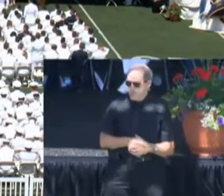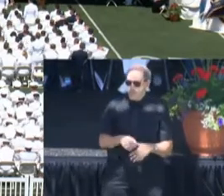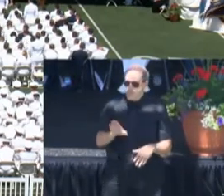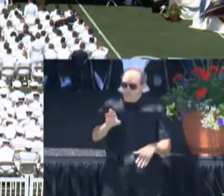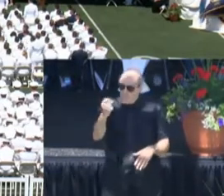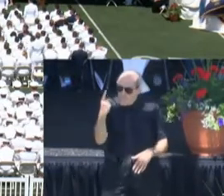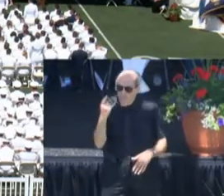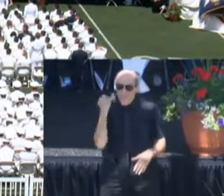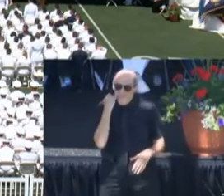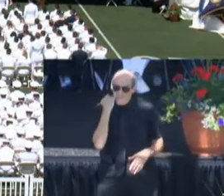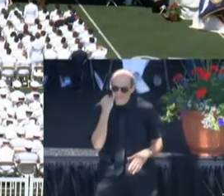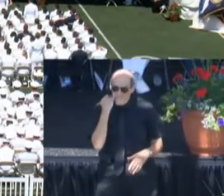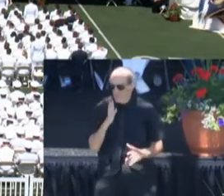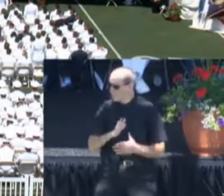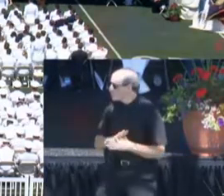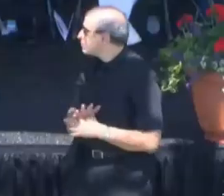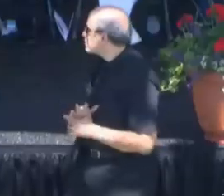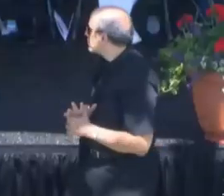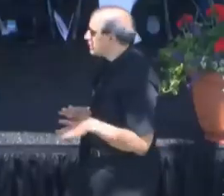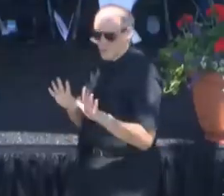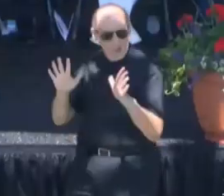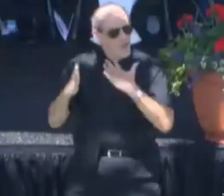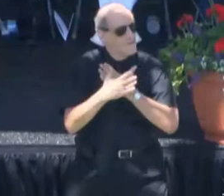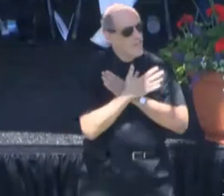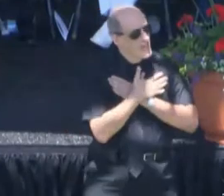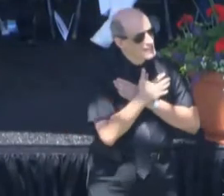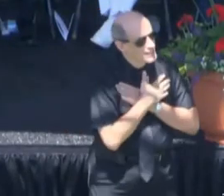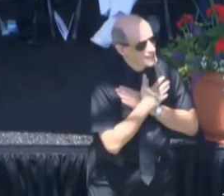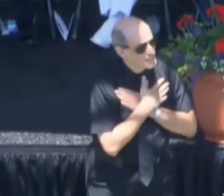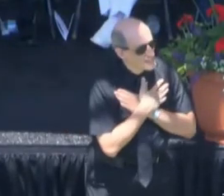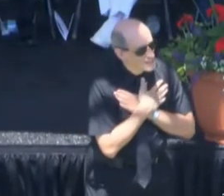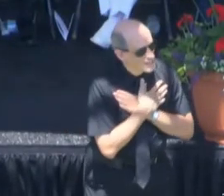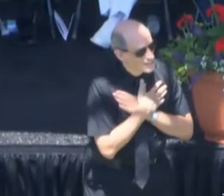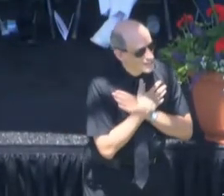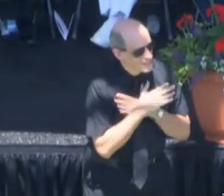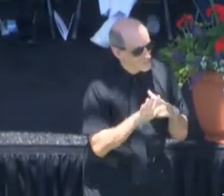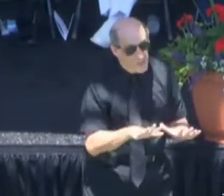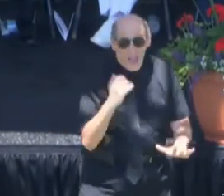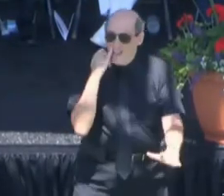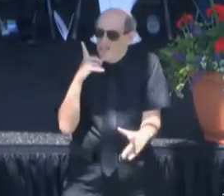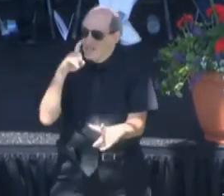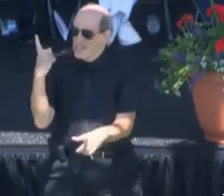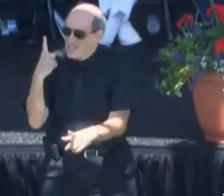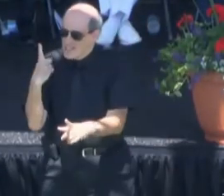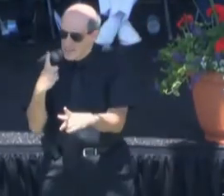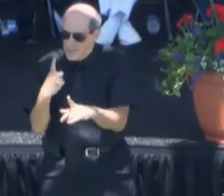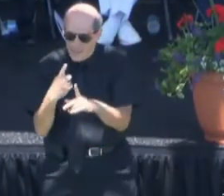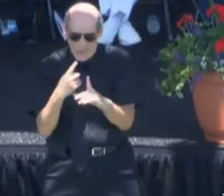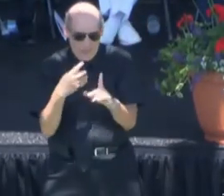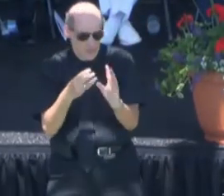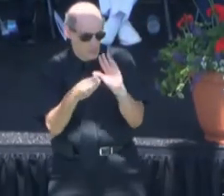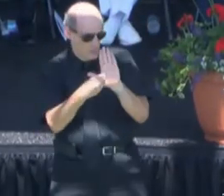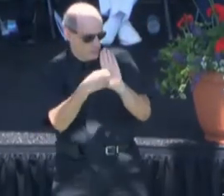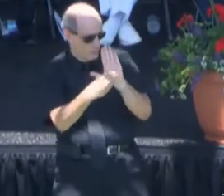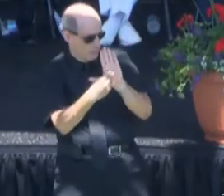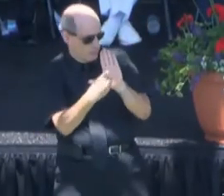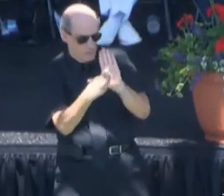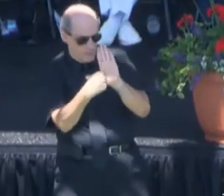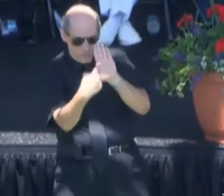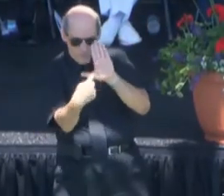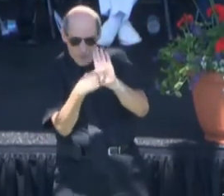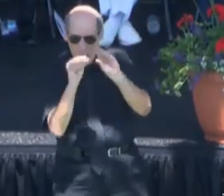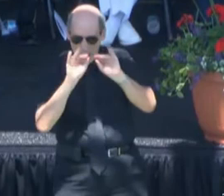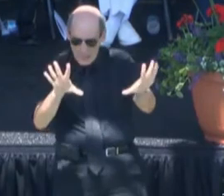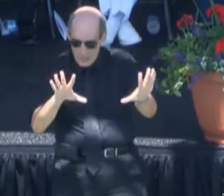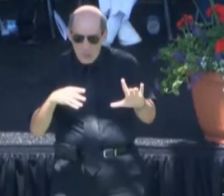If you need, God, stand at ease. If you need something quantifiable, I finished